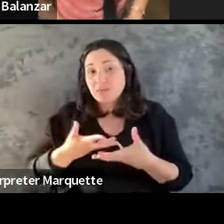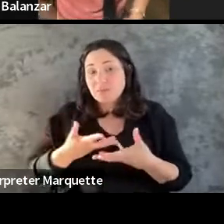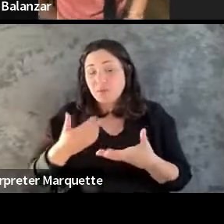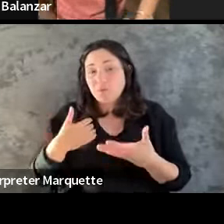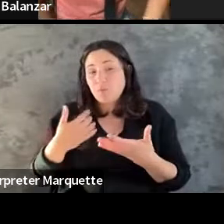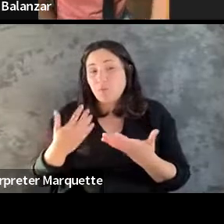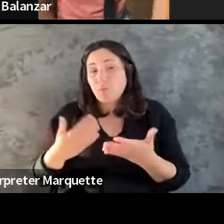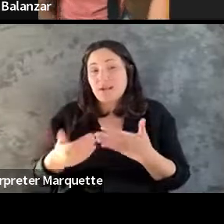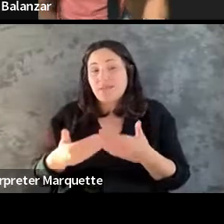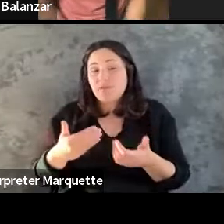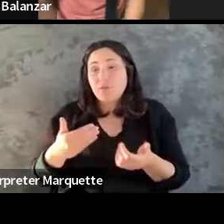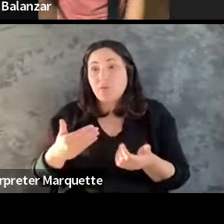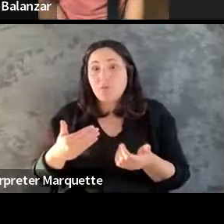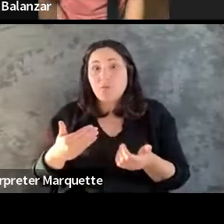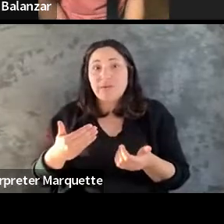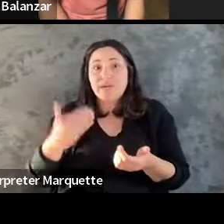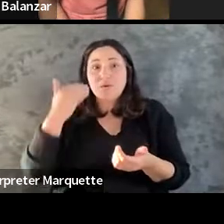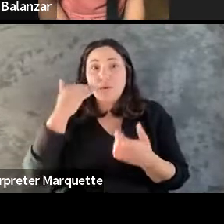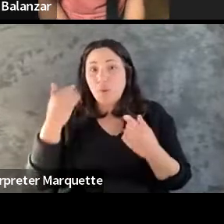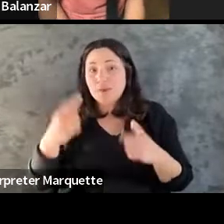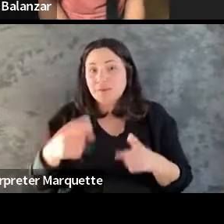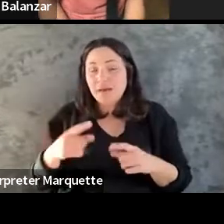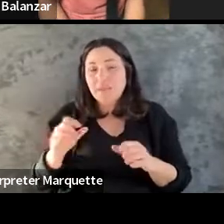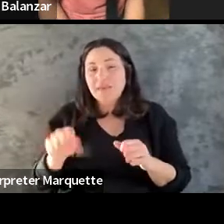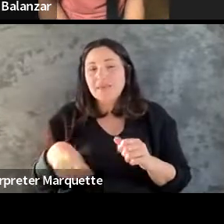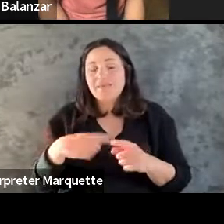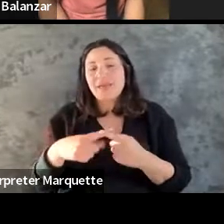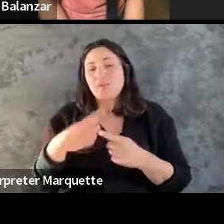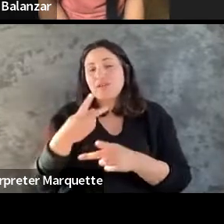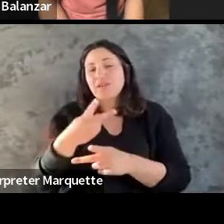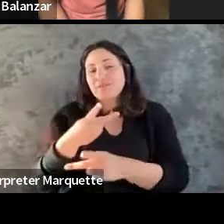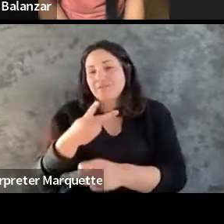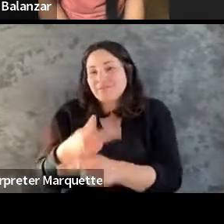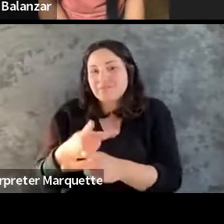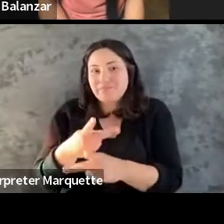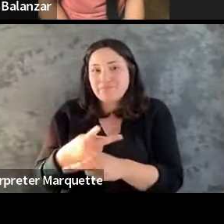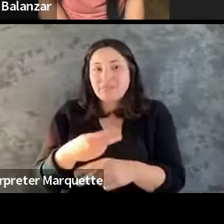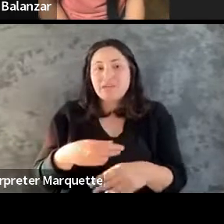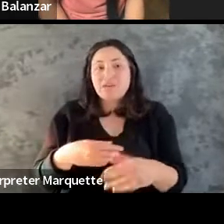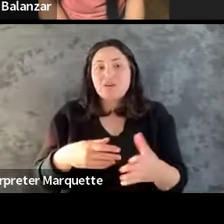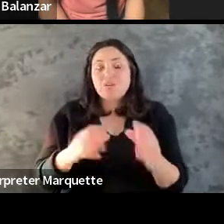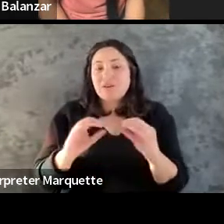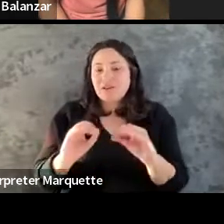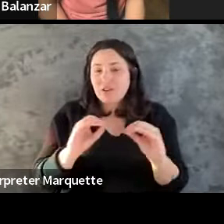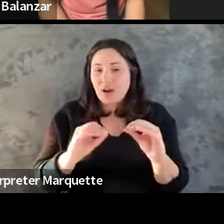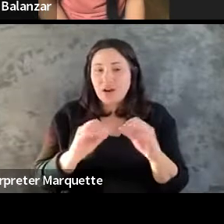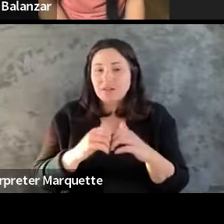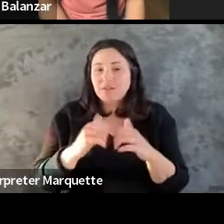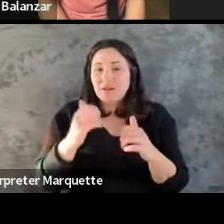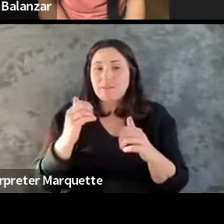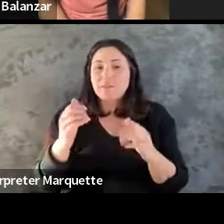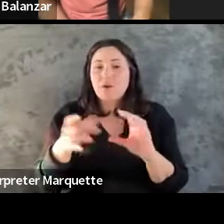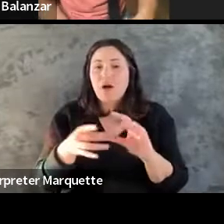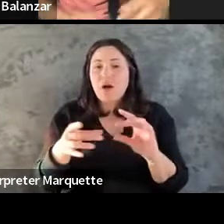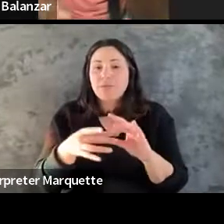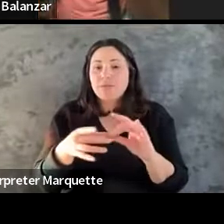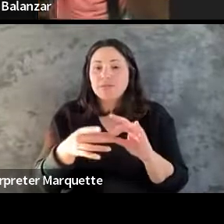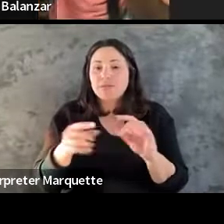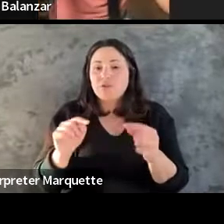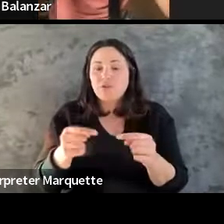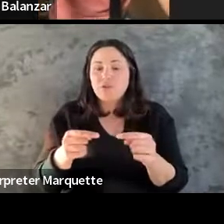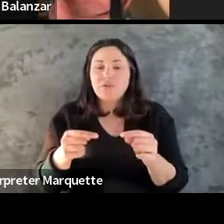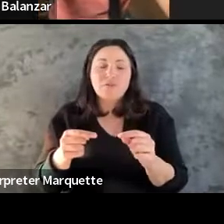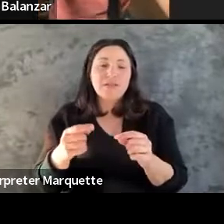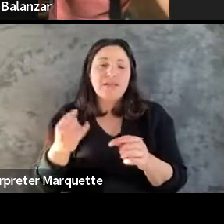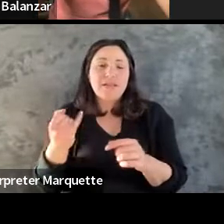what we hear, and students are really taught how hurtful comments can be. And then if there's need be,